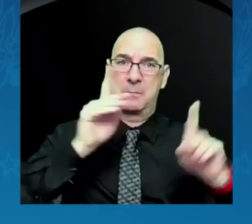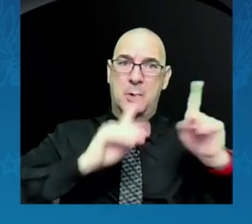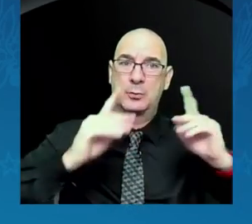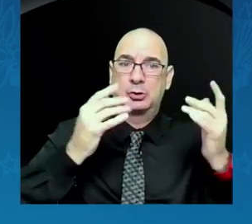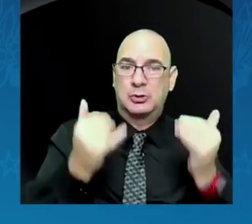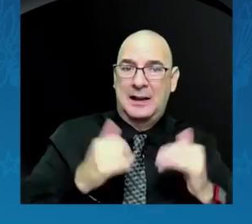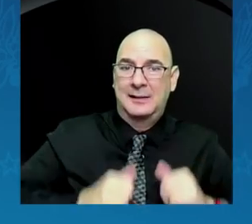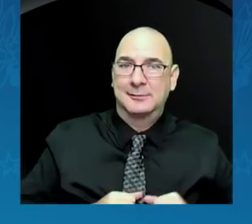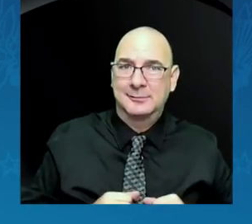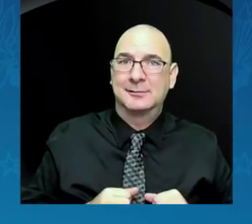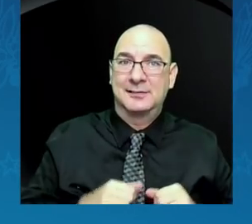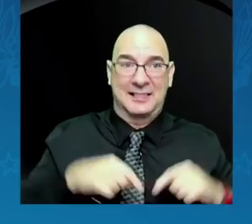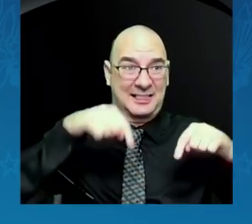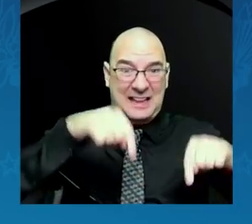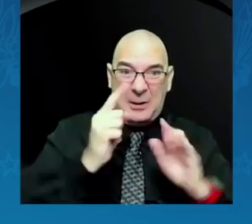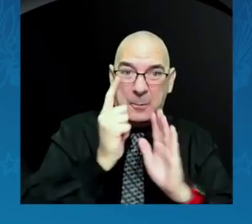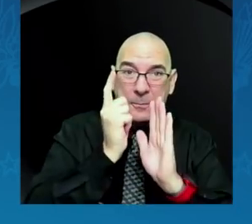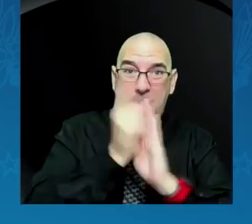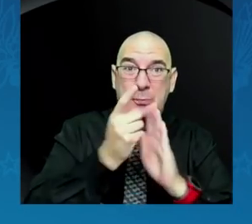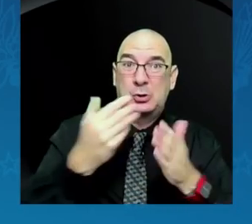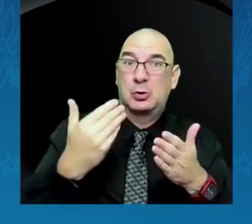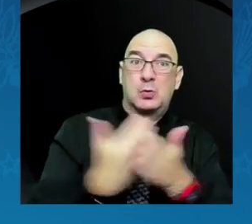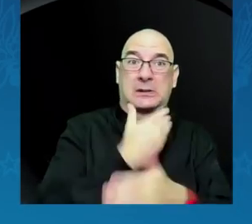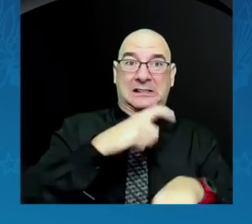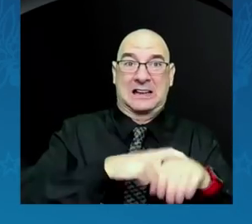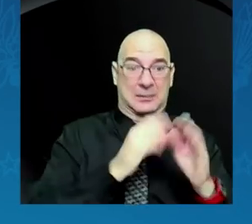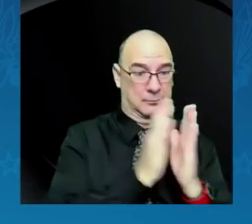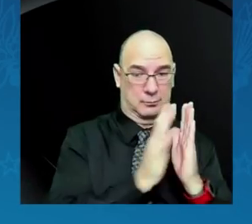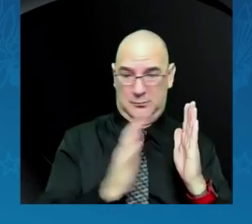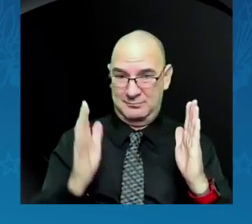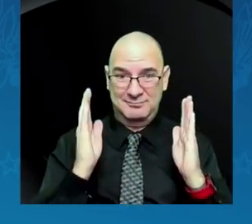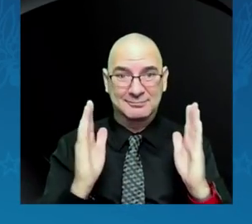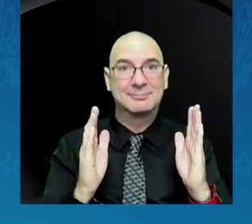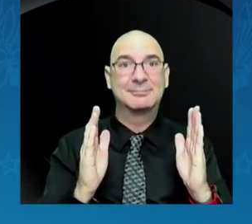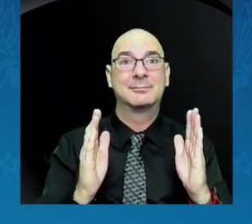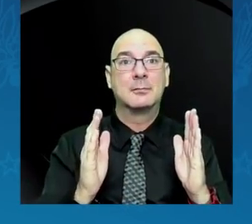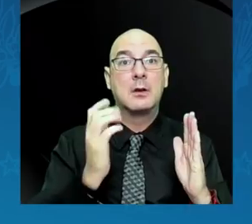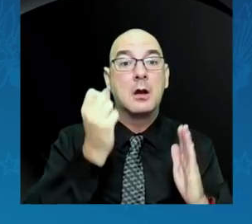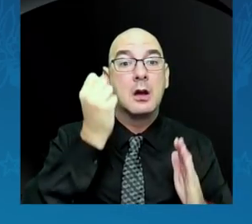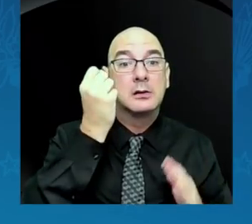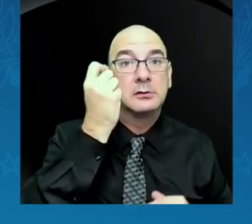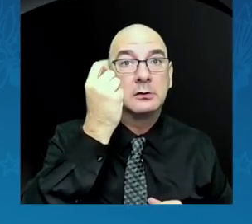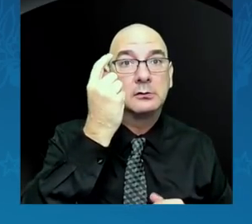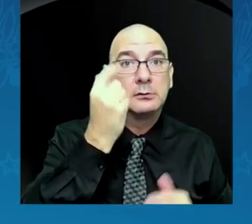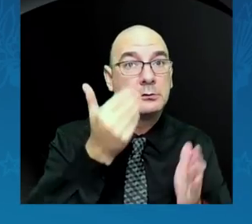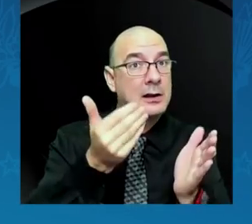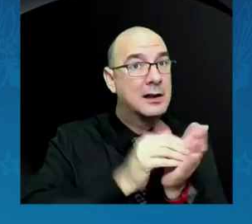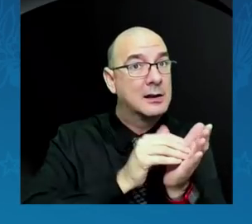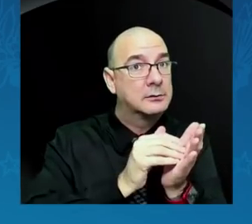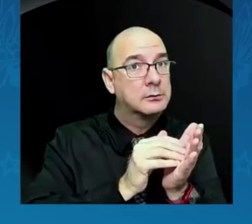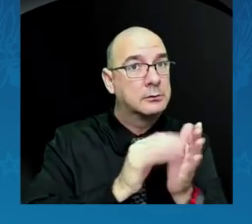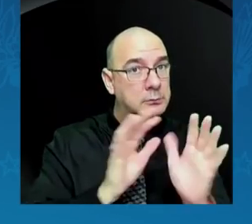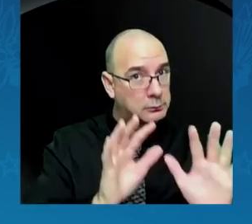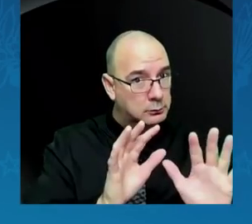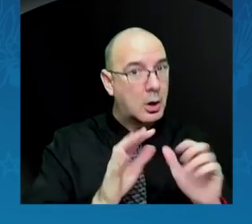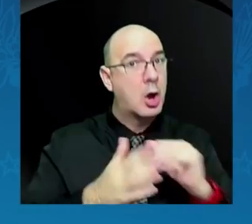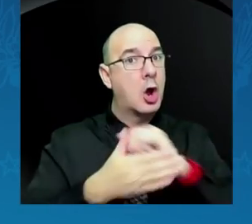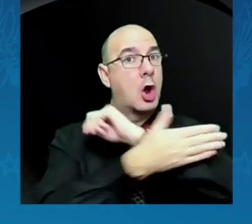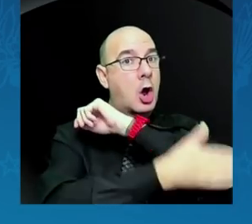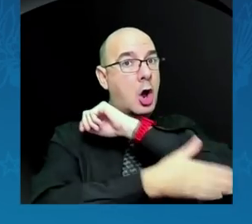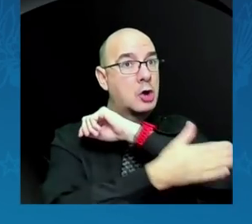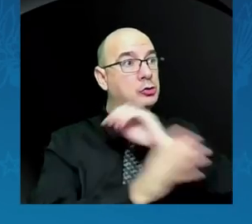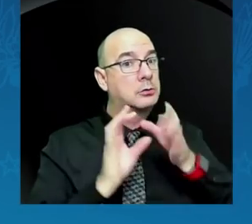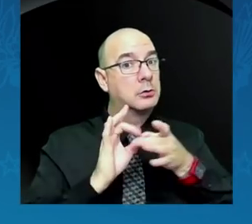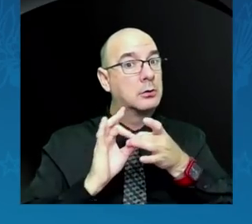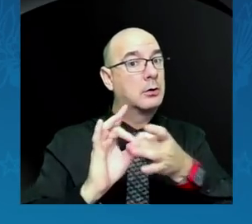era, understanding again that nations are interconnected and interdependent on